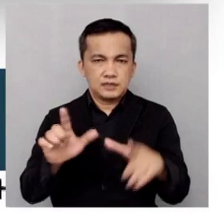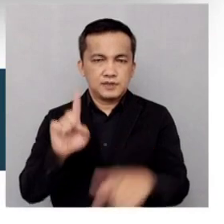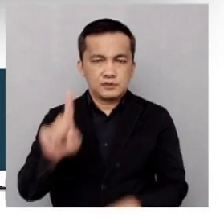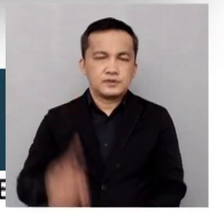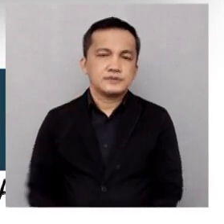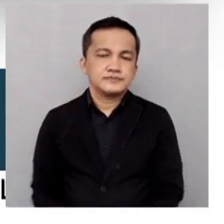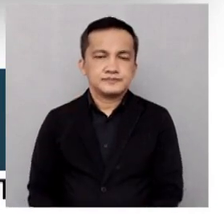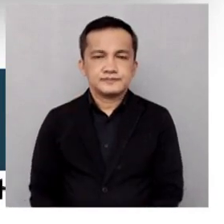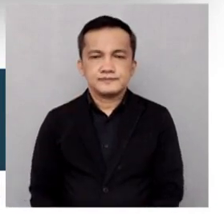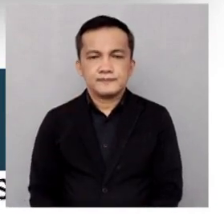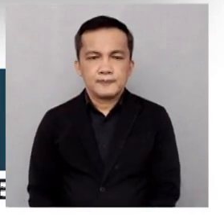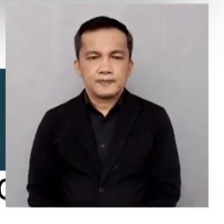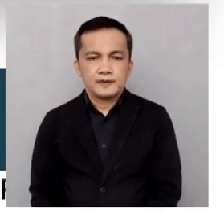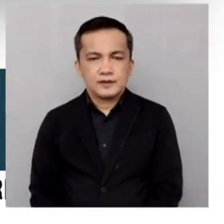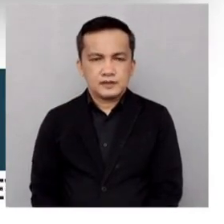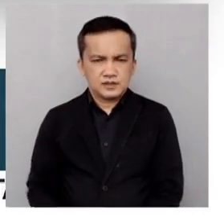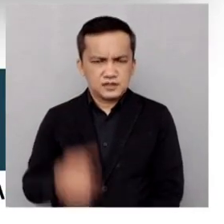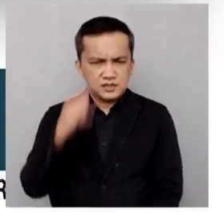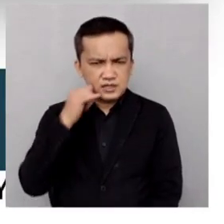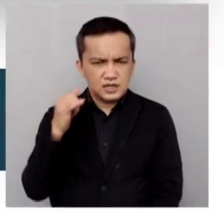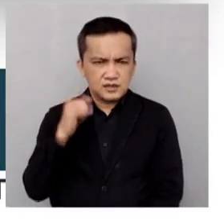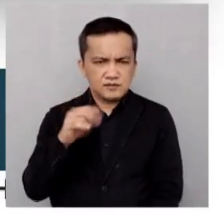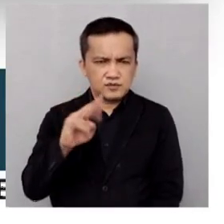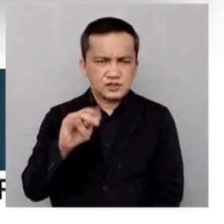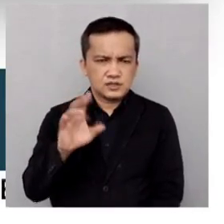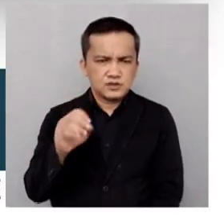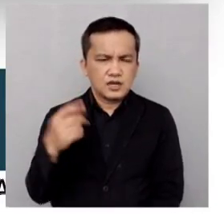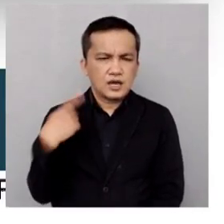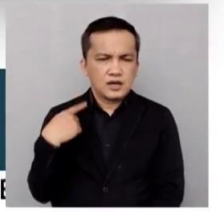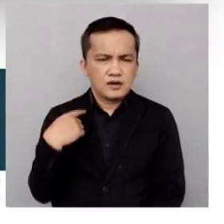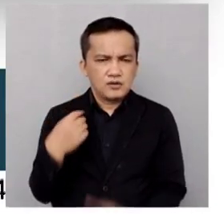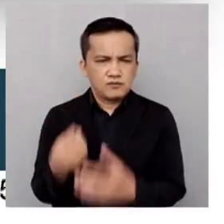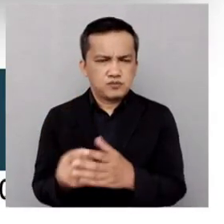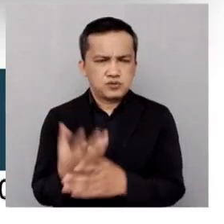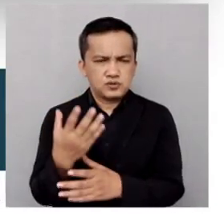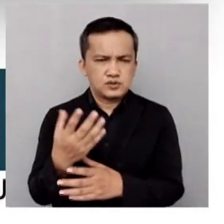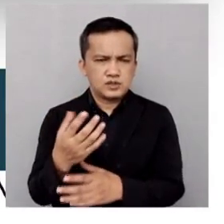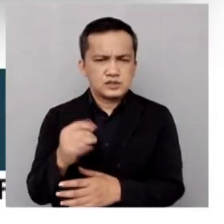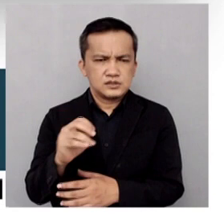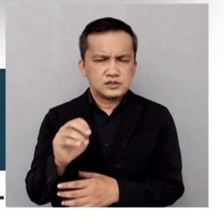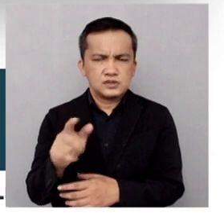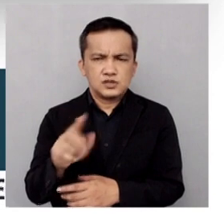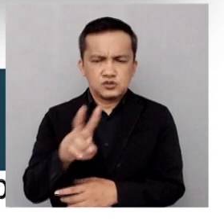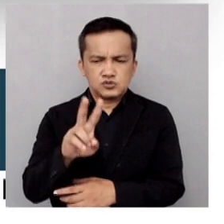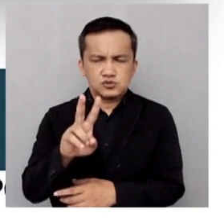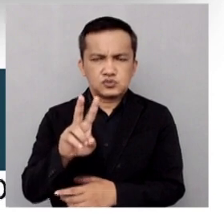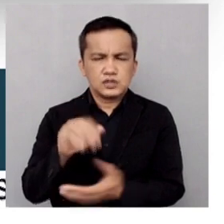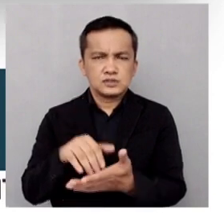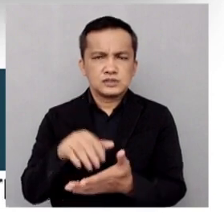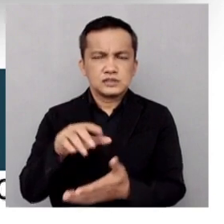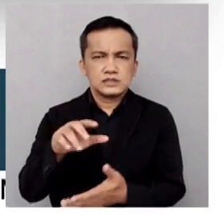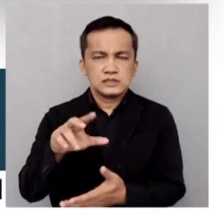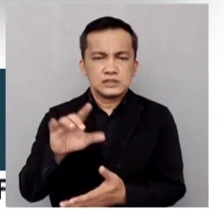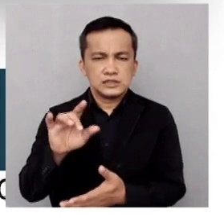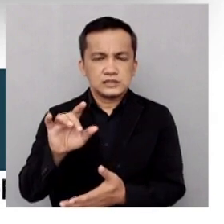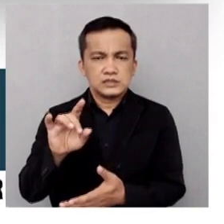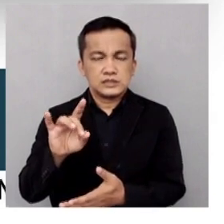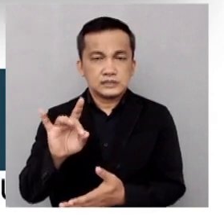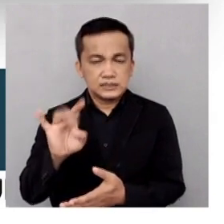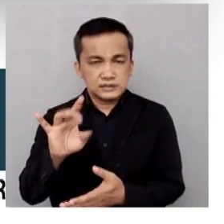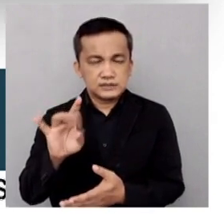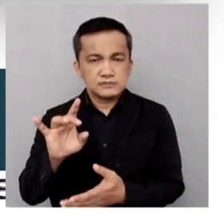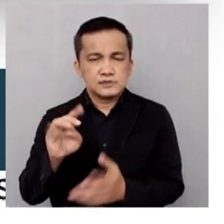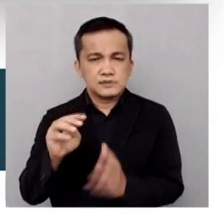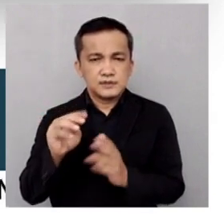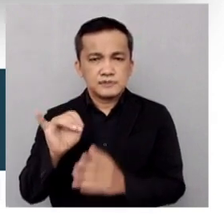Kahapon, in fact, the volcano island spewed out steams that are around 2,400 meters high. And yesterday, sulfur dioxide